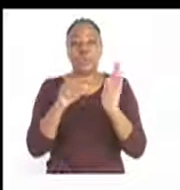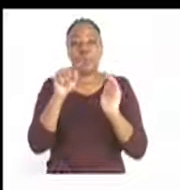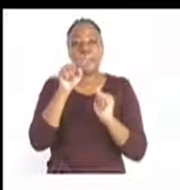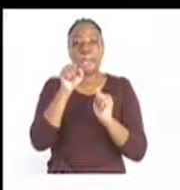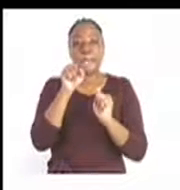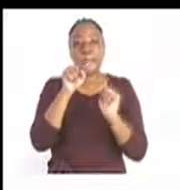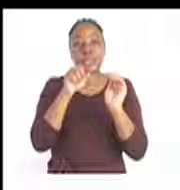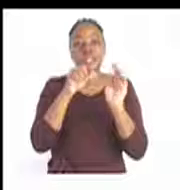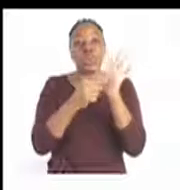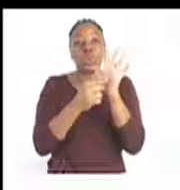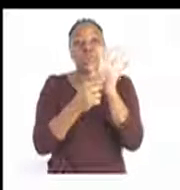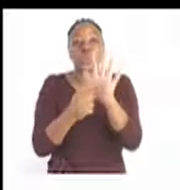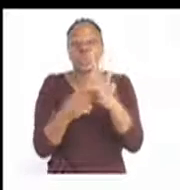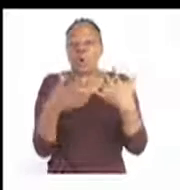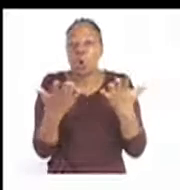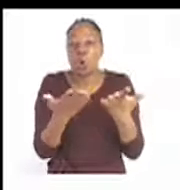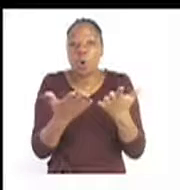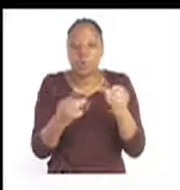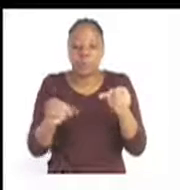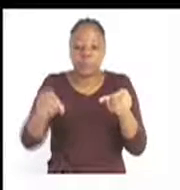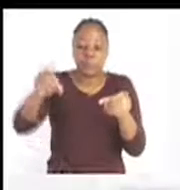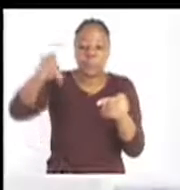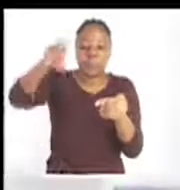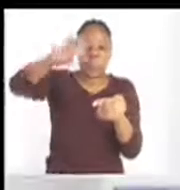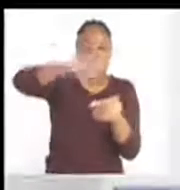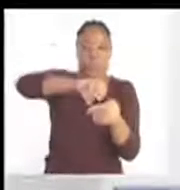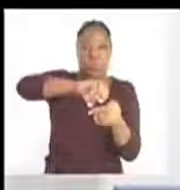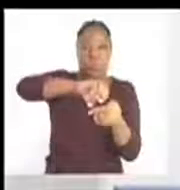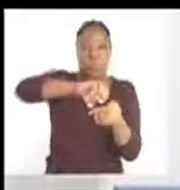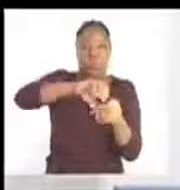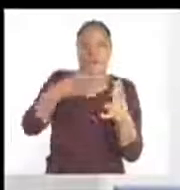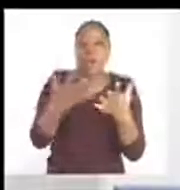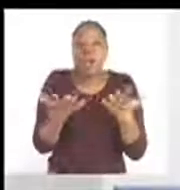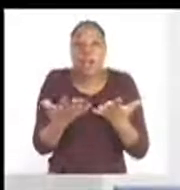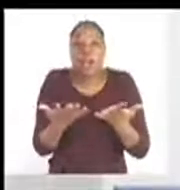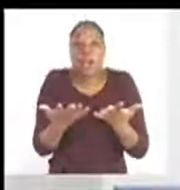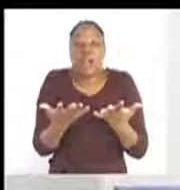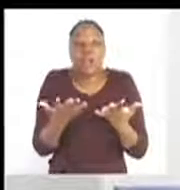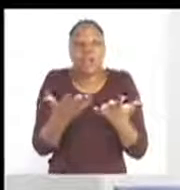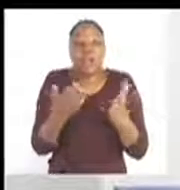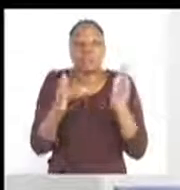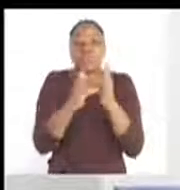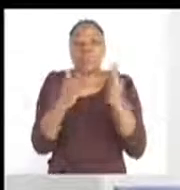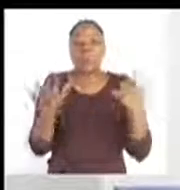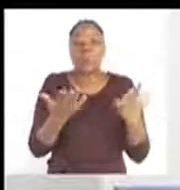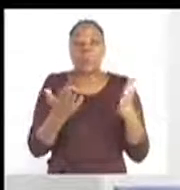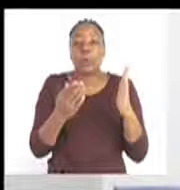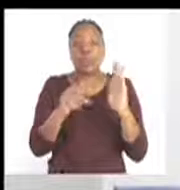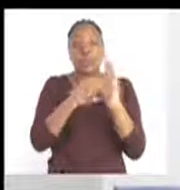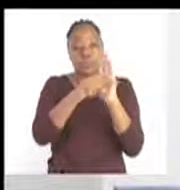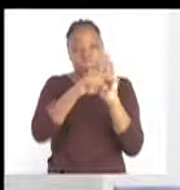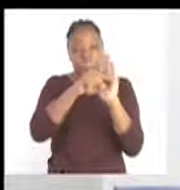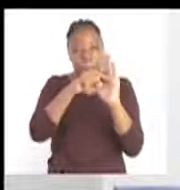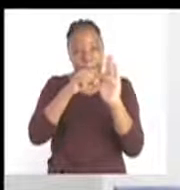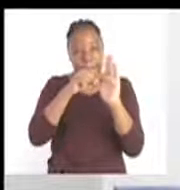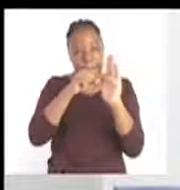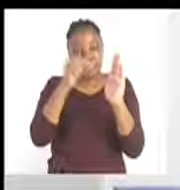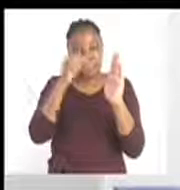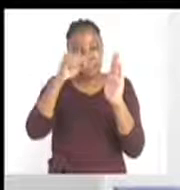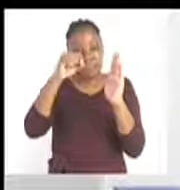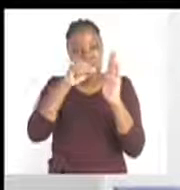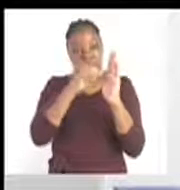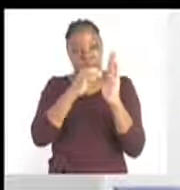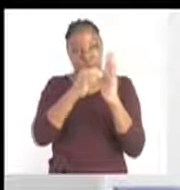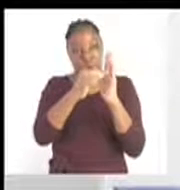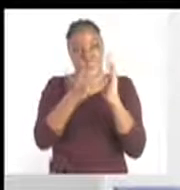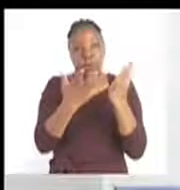up to on the large bottle. So now, my friend is going, he has his 1 liter bottle. Show